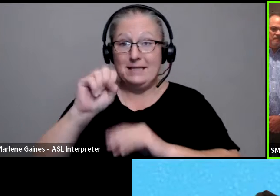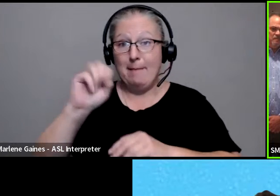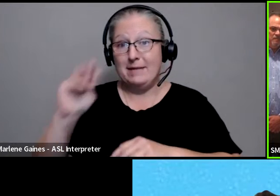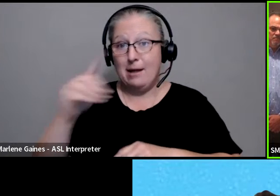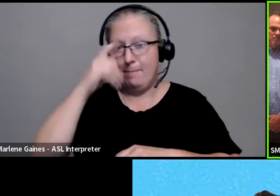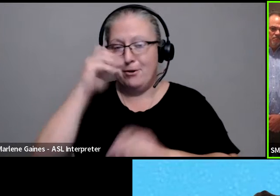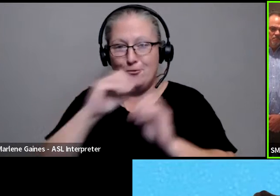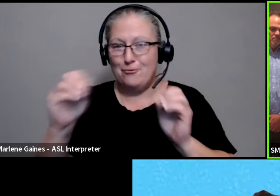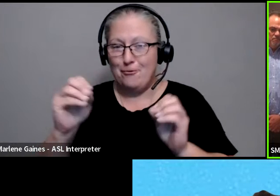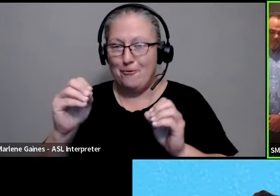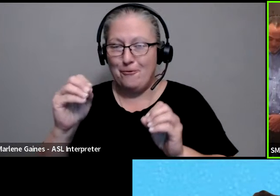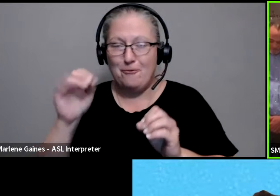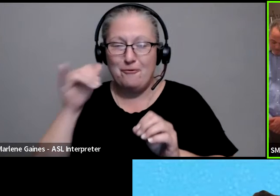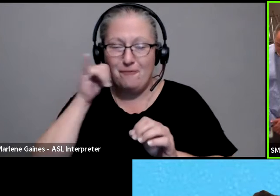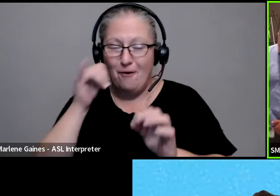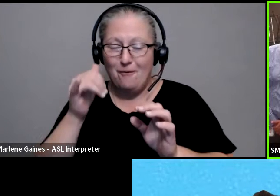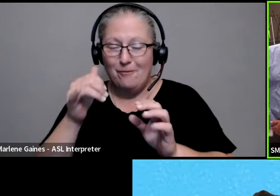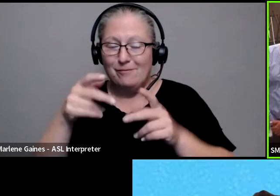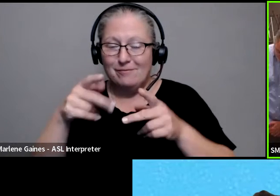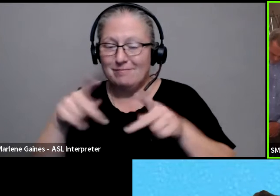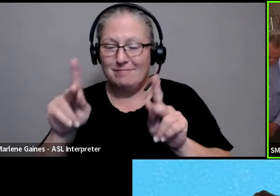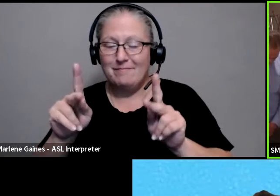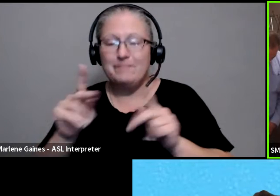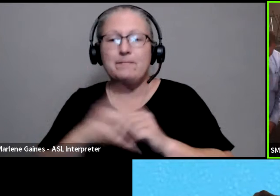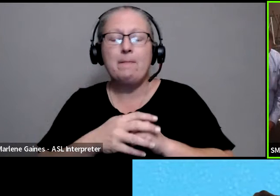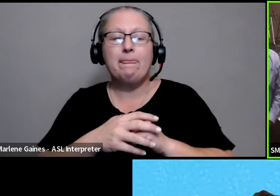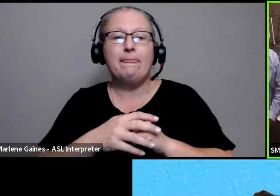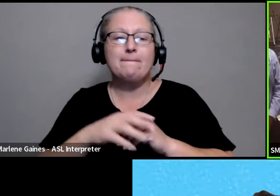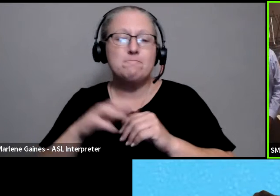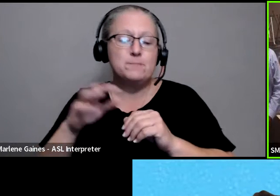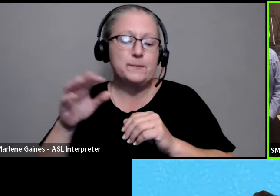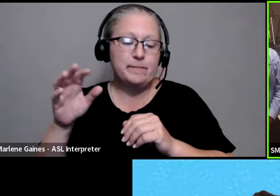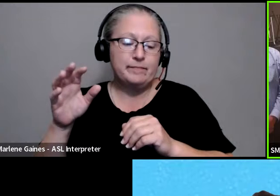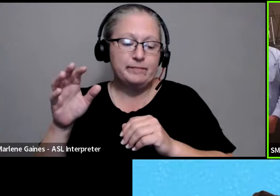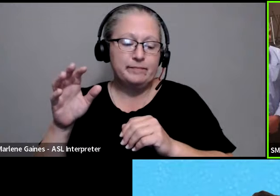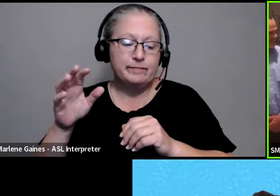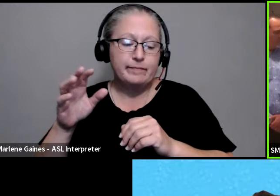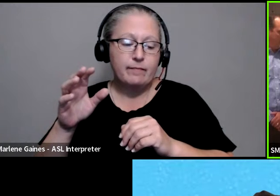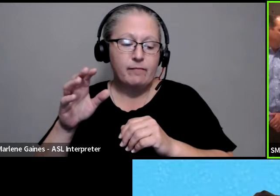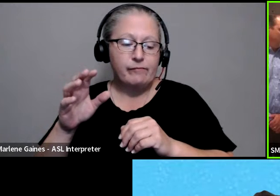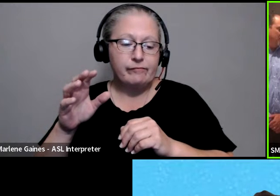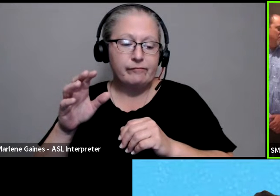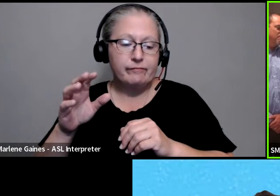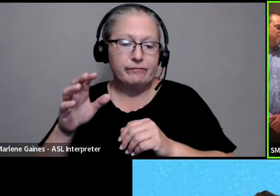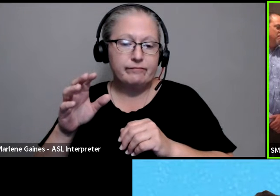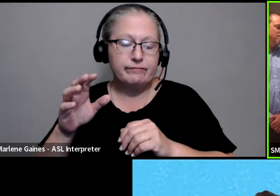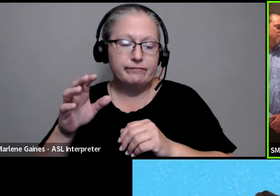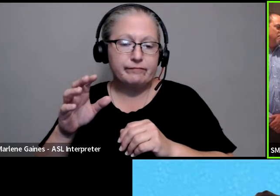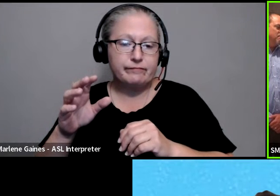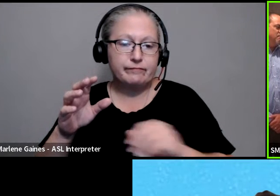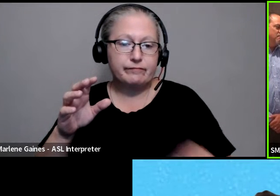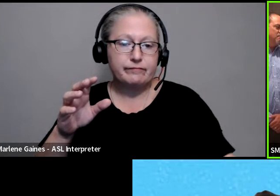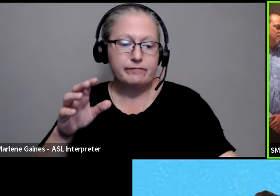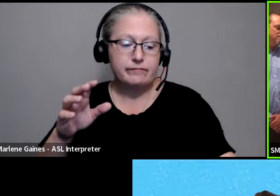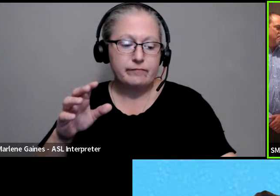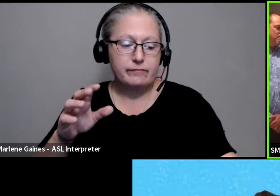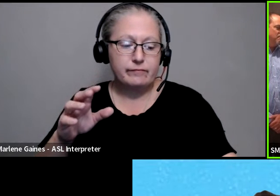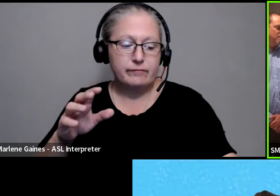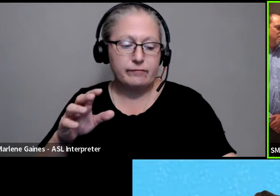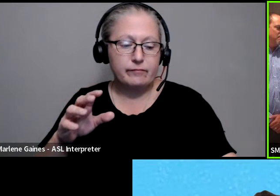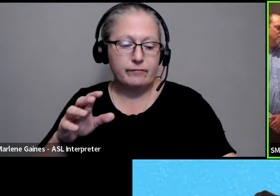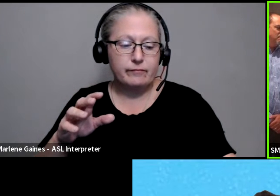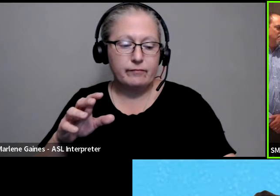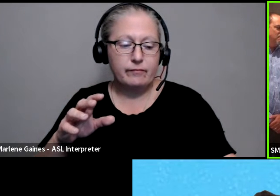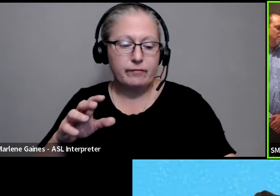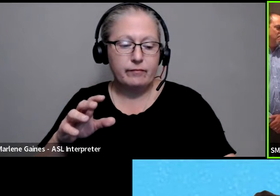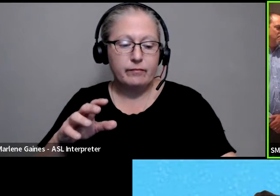cell phone free. In terms of cell phones, are kept in the hands of our